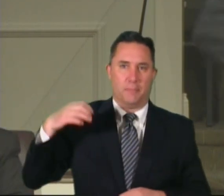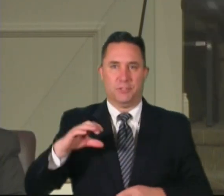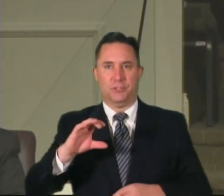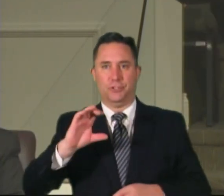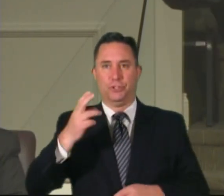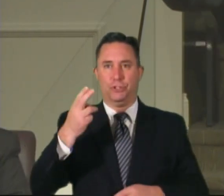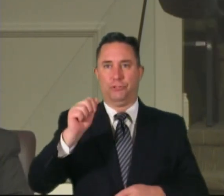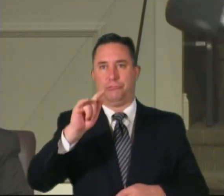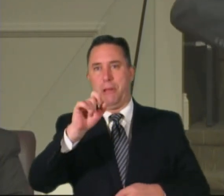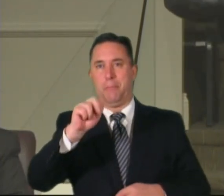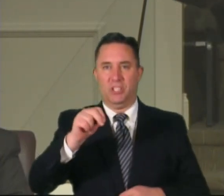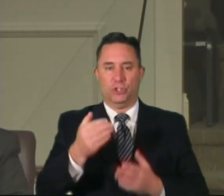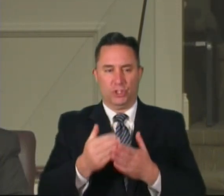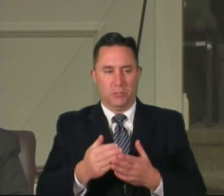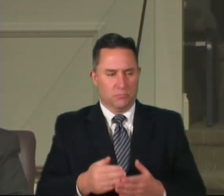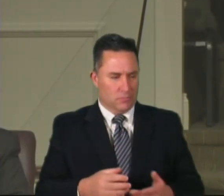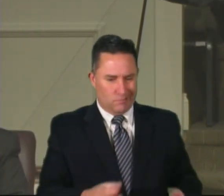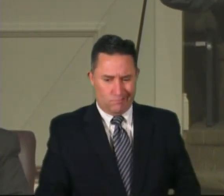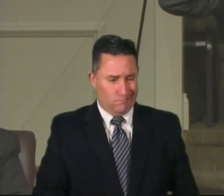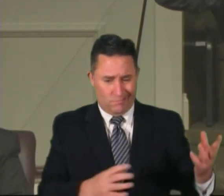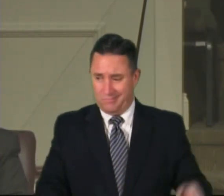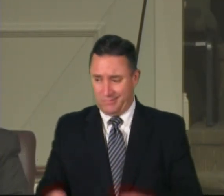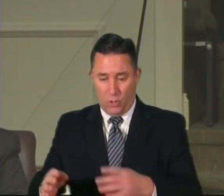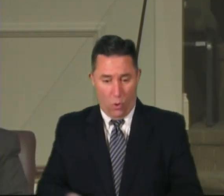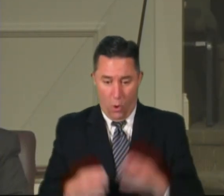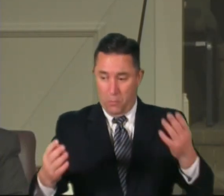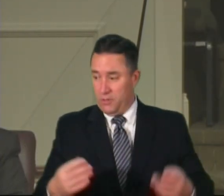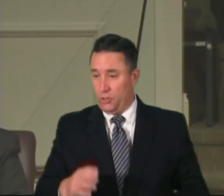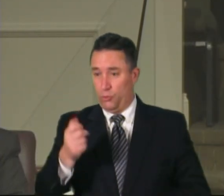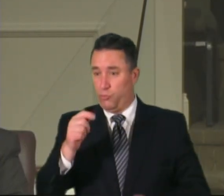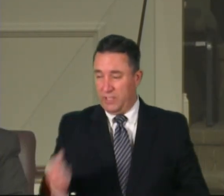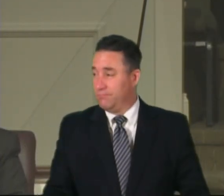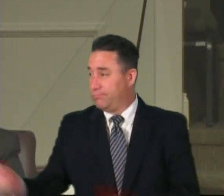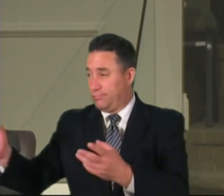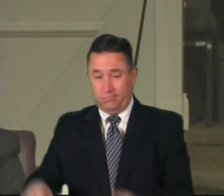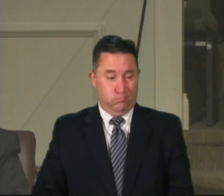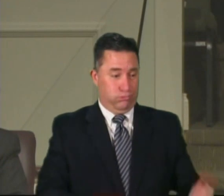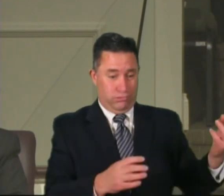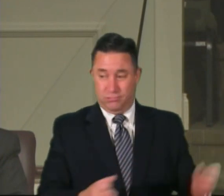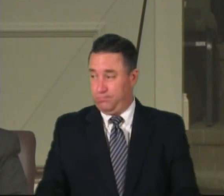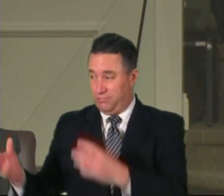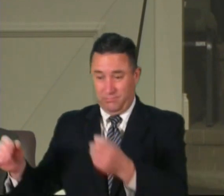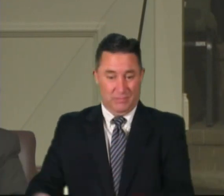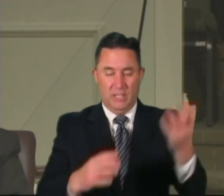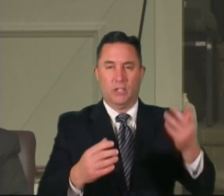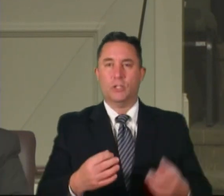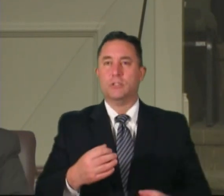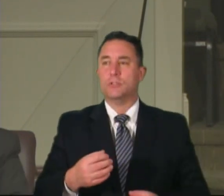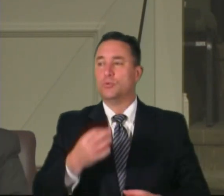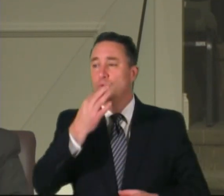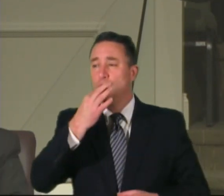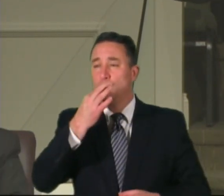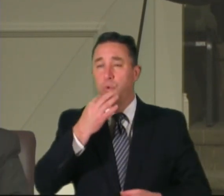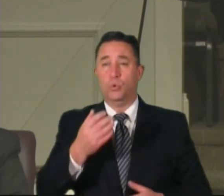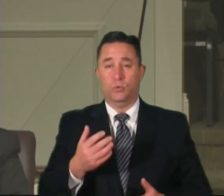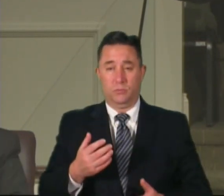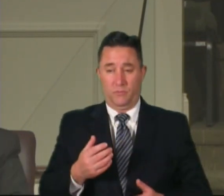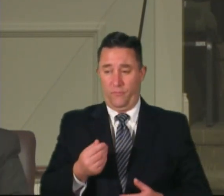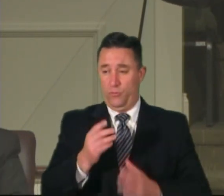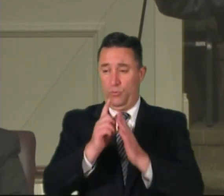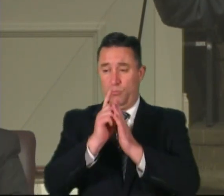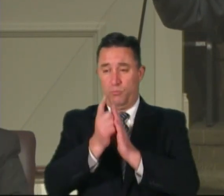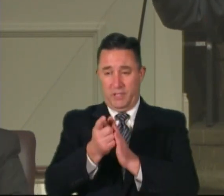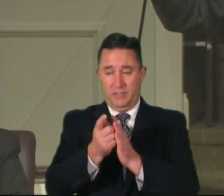let's get rid of this stuff. They opened it out. They let the wheat out into the sea because in just a few short